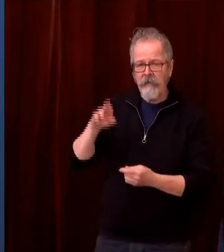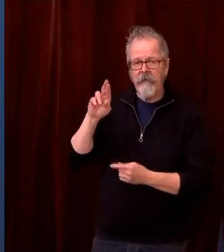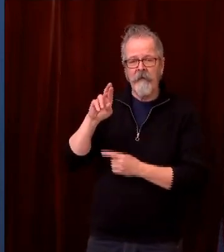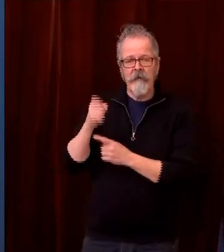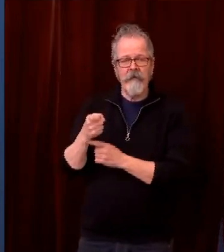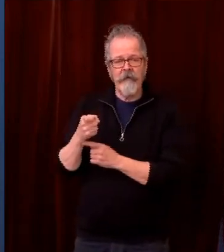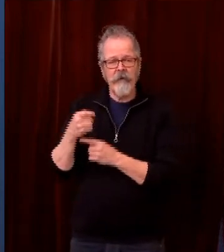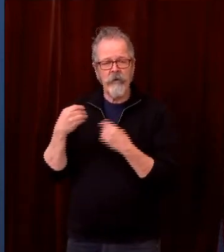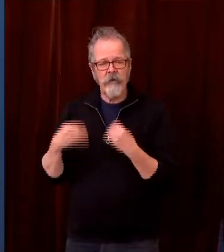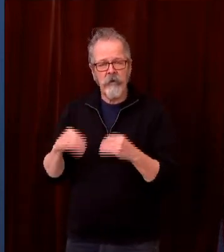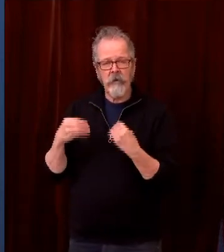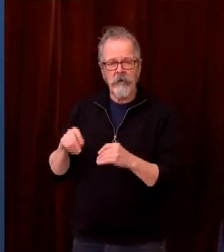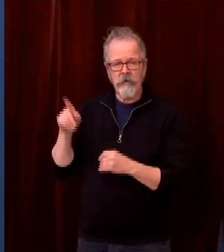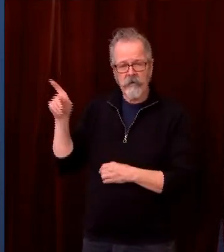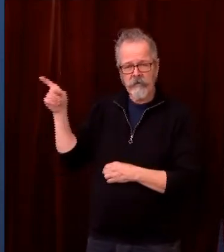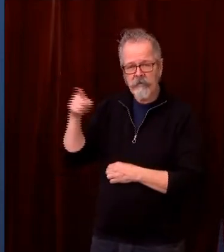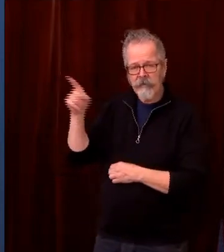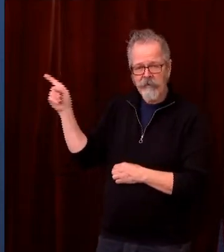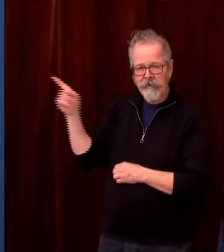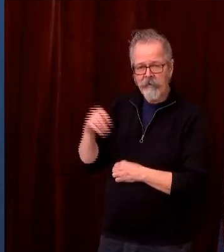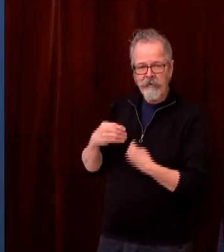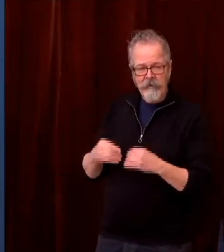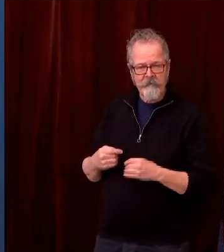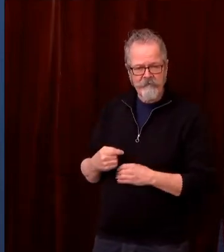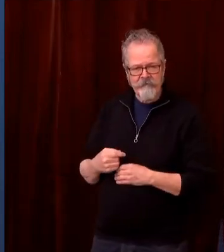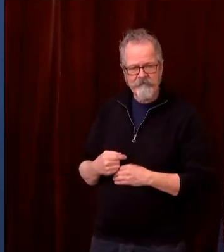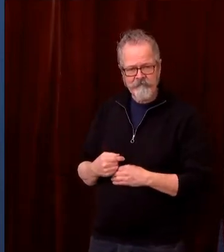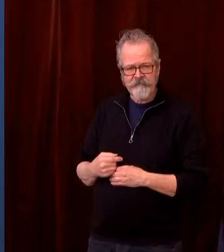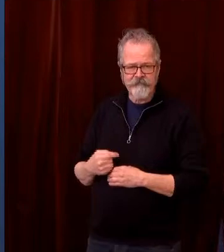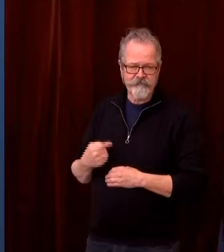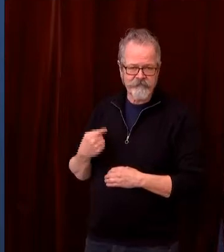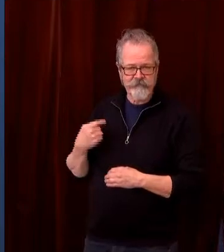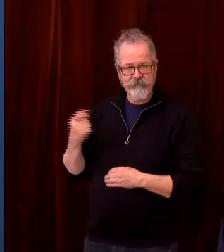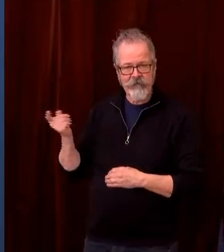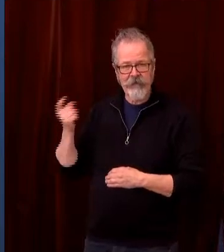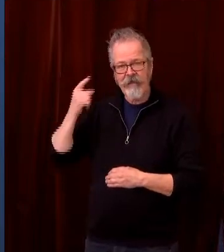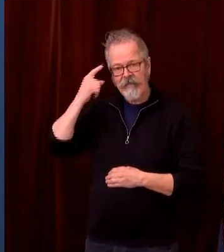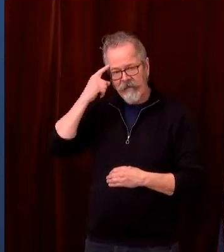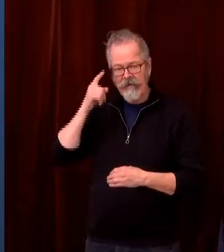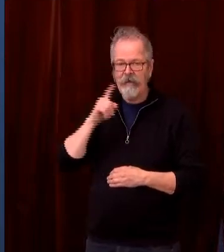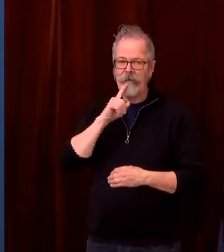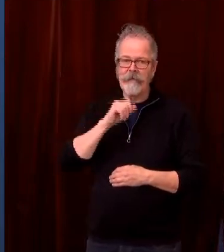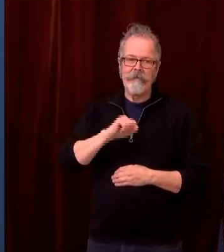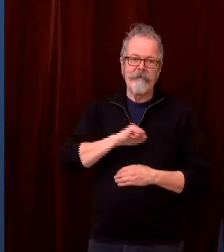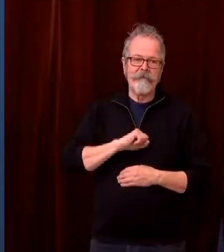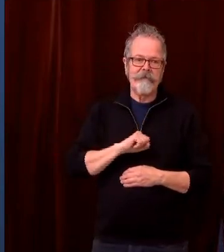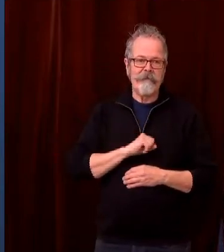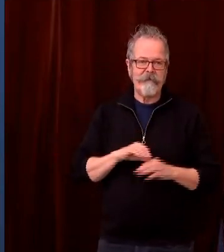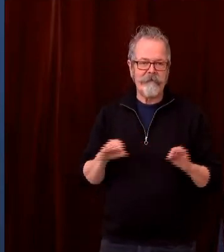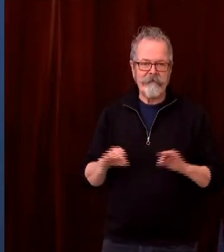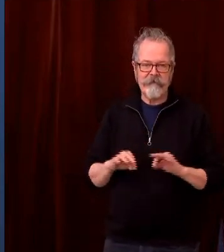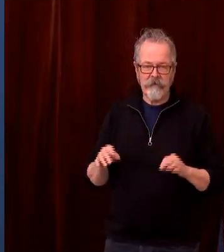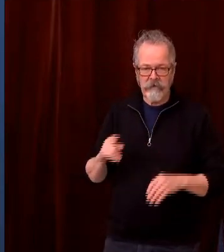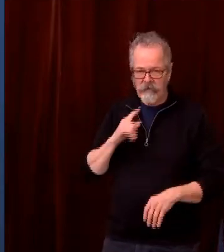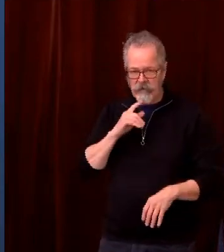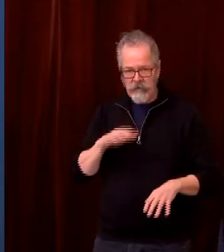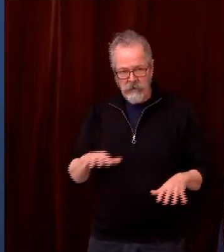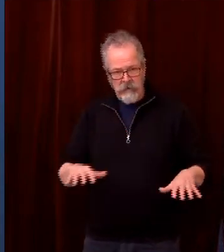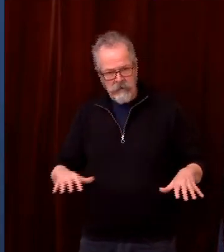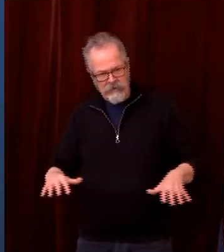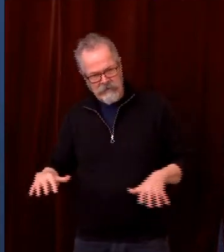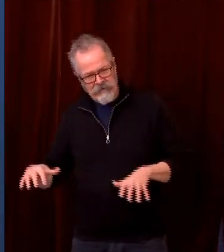thank all the pharmacies for helping out. And we think that's going to be significant. And we have to plan to have